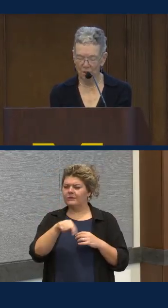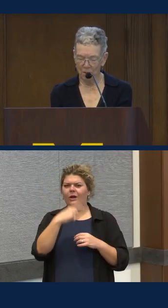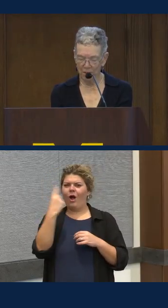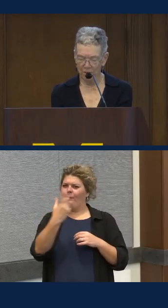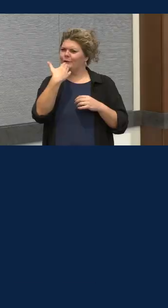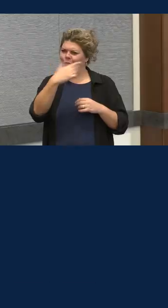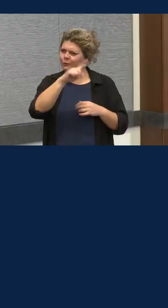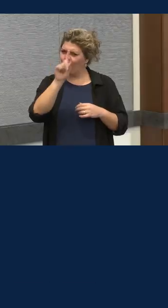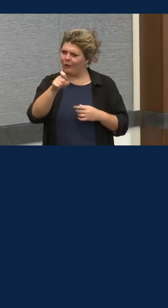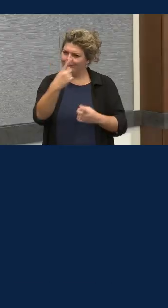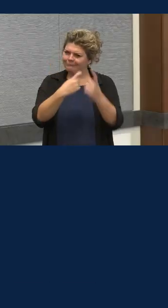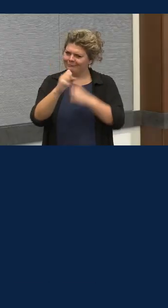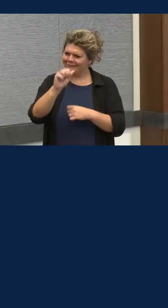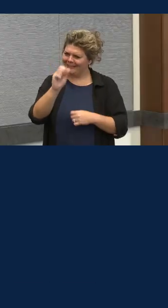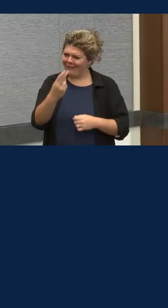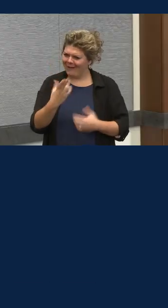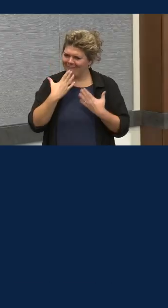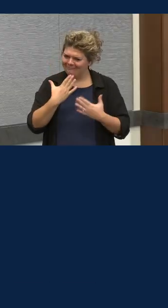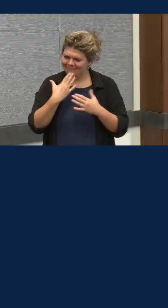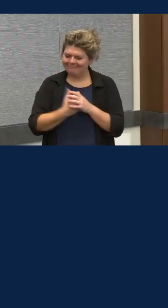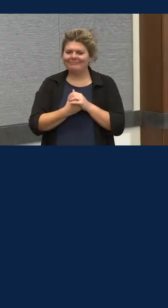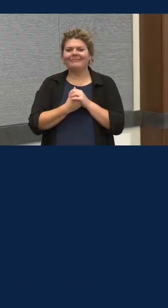such good questions, Sarah.